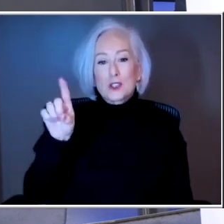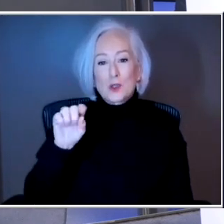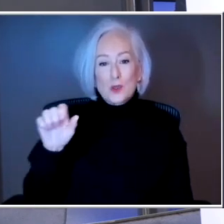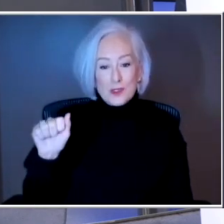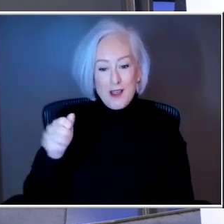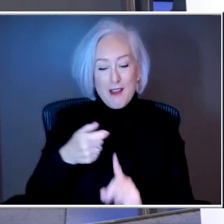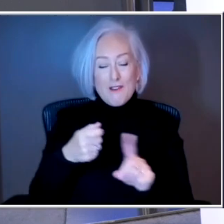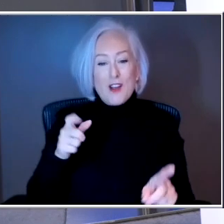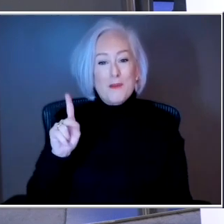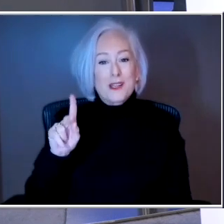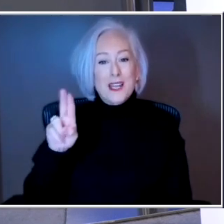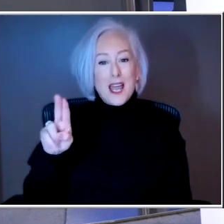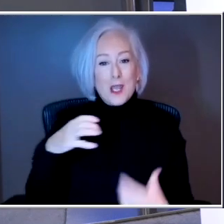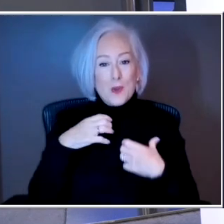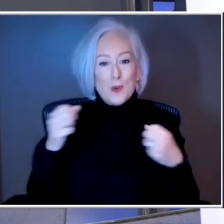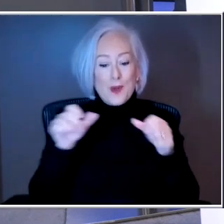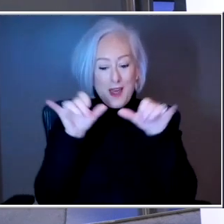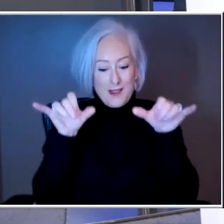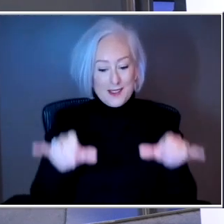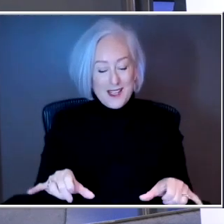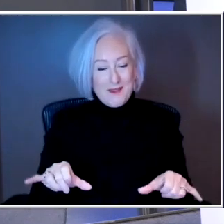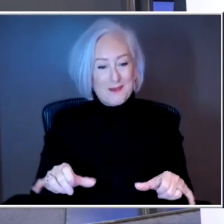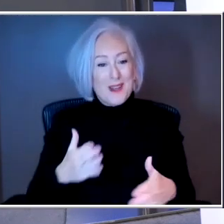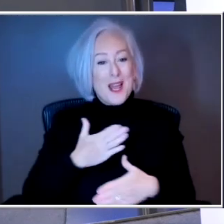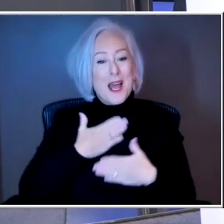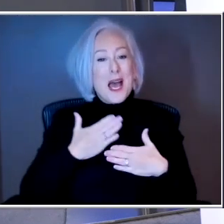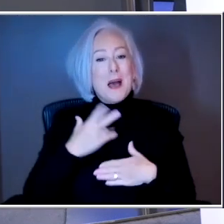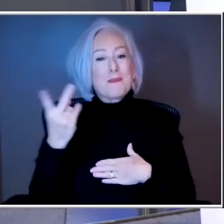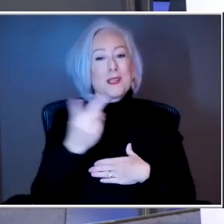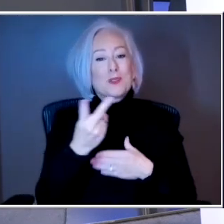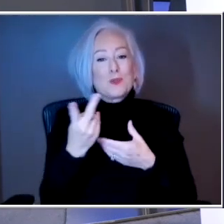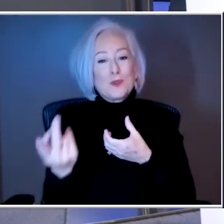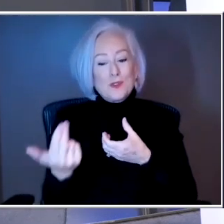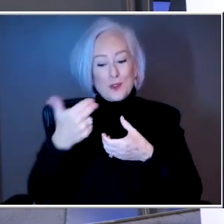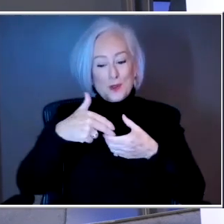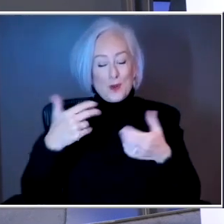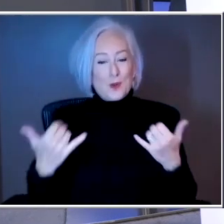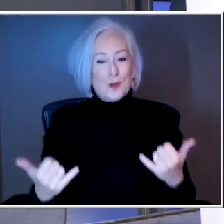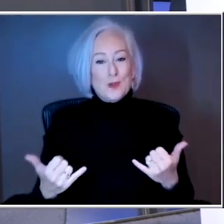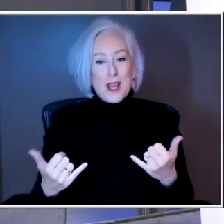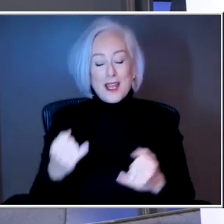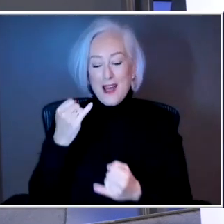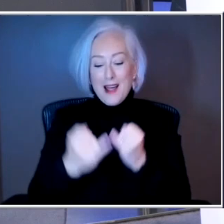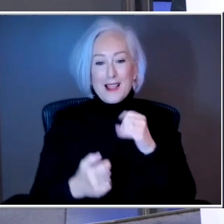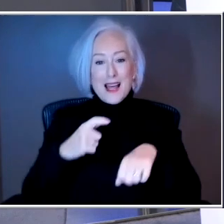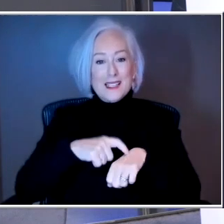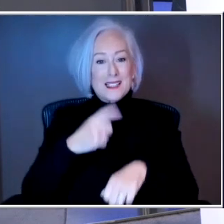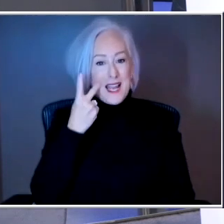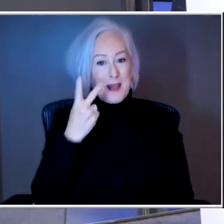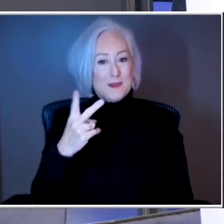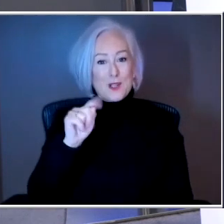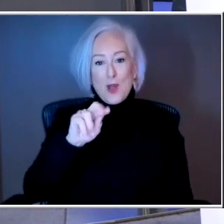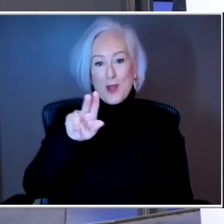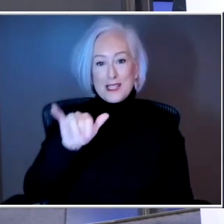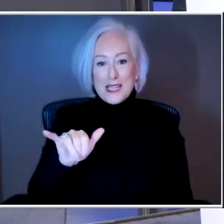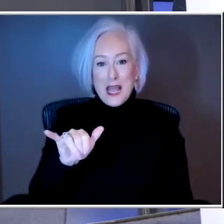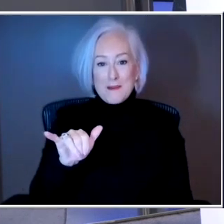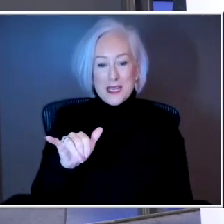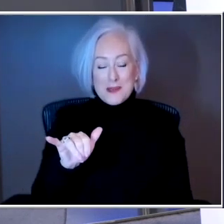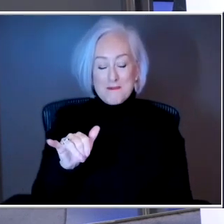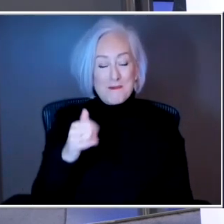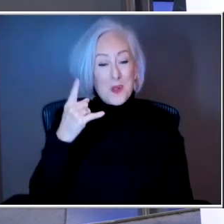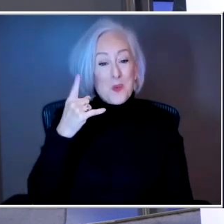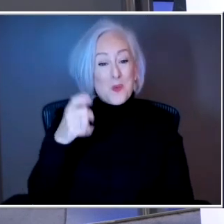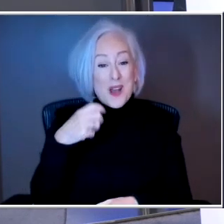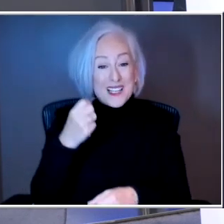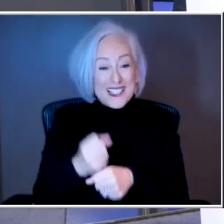We love reuniting patients with their doctors. When's the last time you saw Tammy? I guess it's been a year already. Yeah. February.